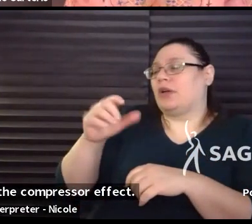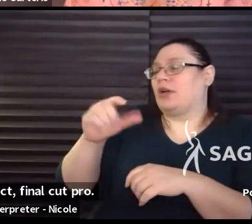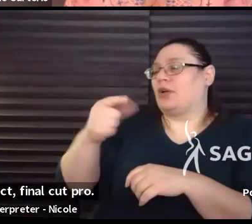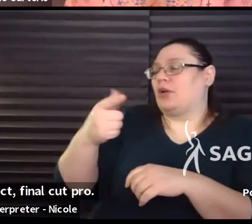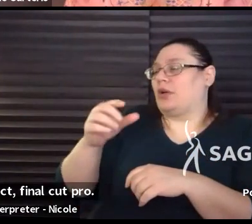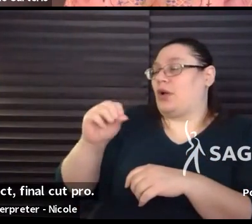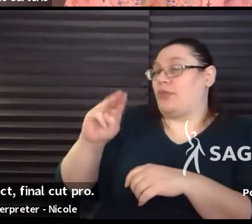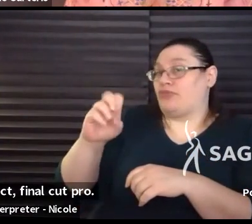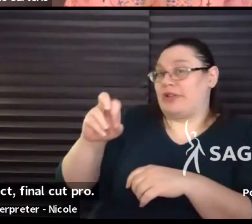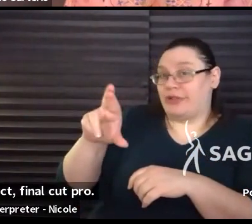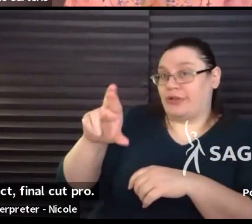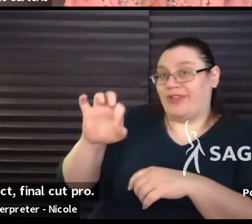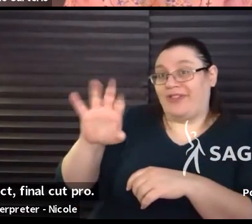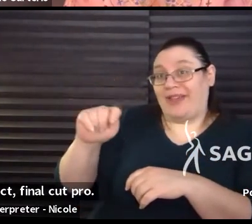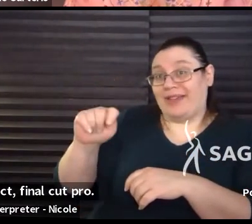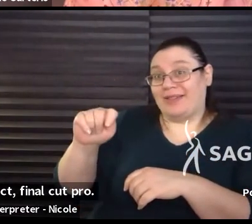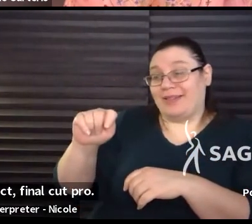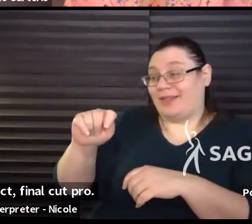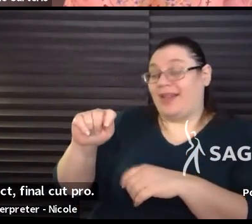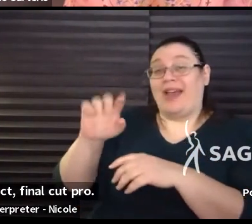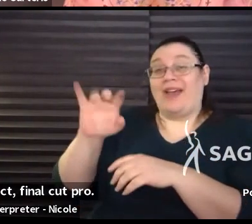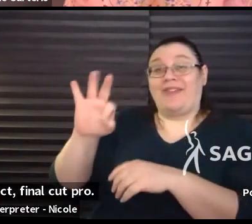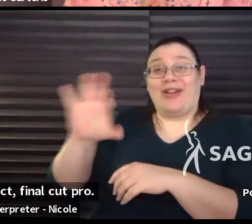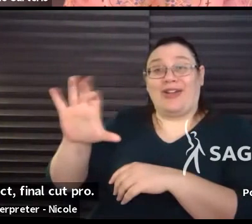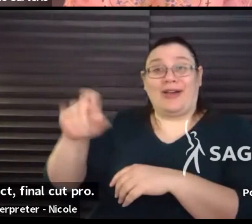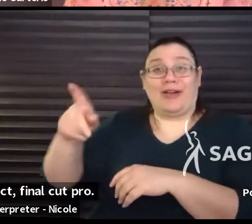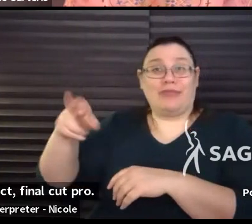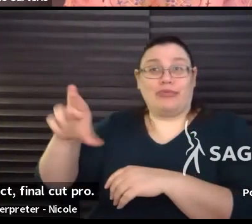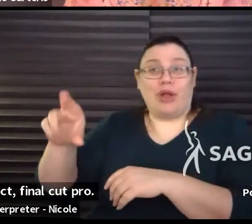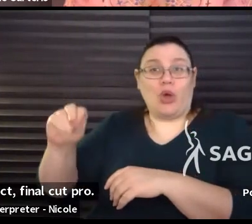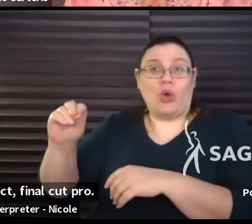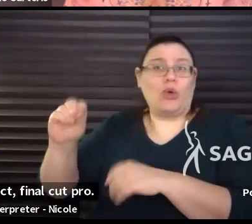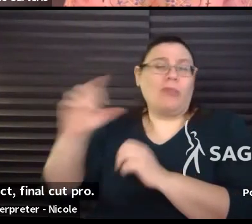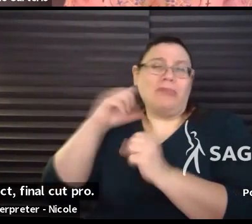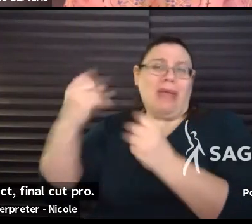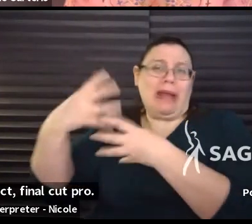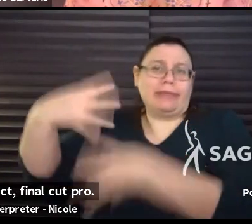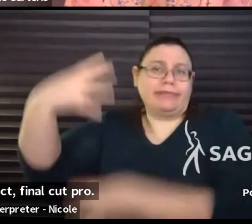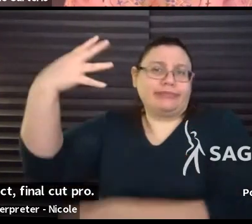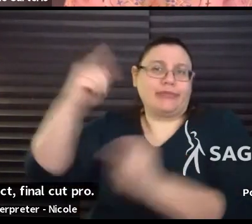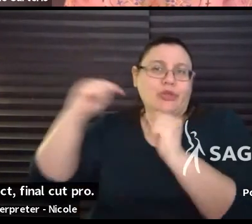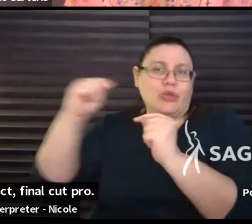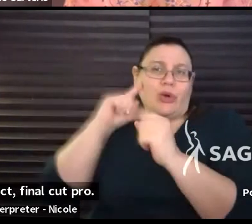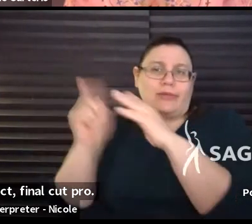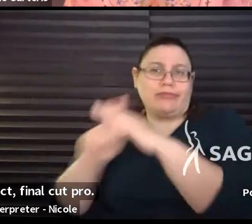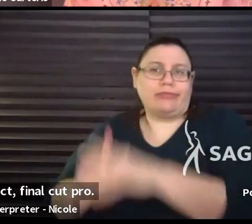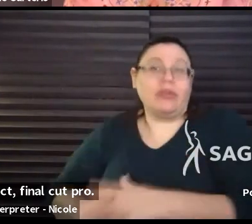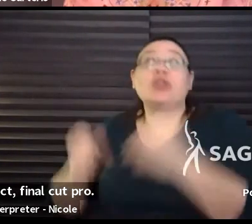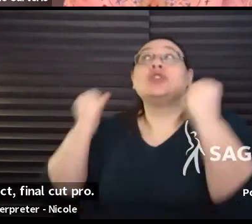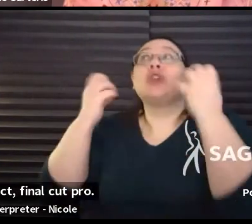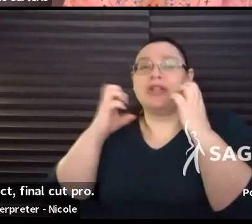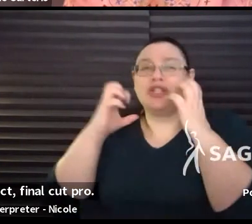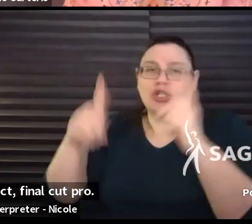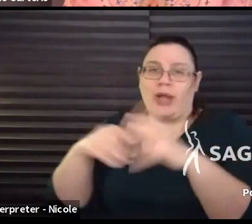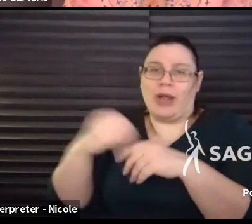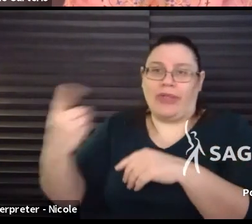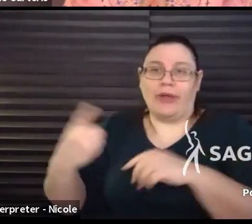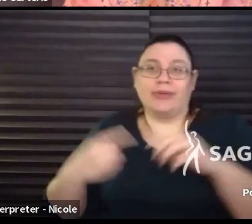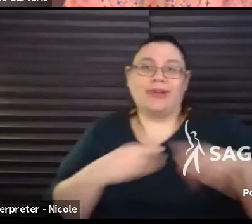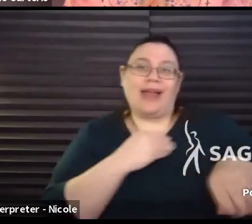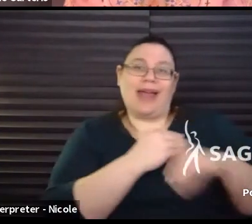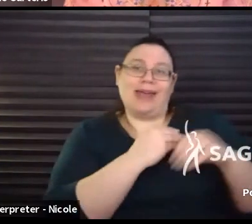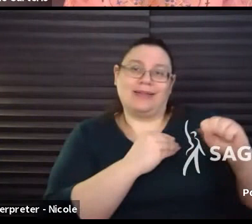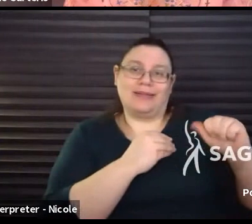promise you're going to have a ton of tutorials pop right up. There's so much education out there. And look, it can feel